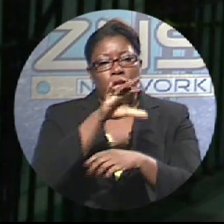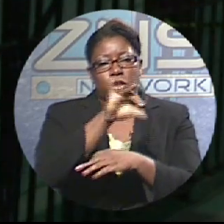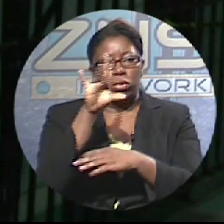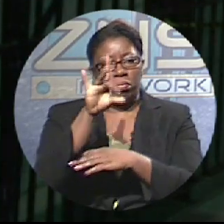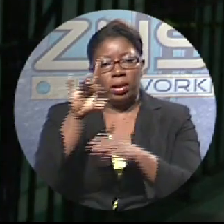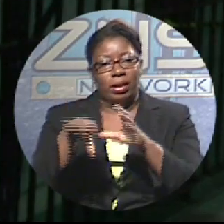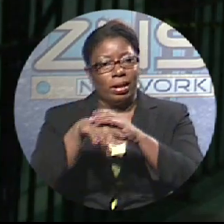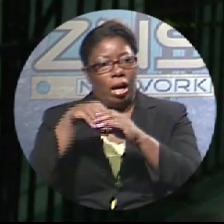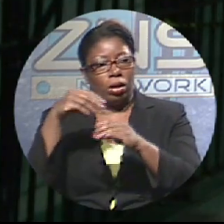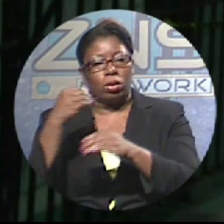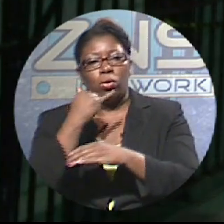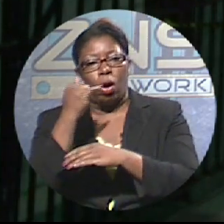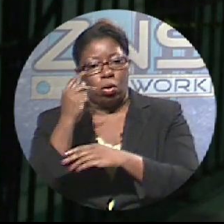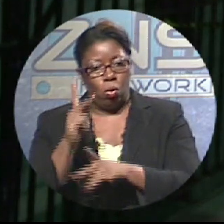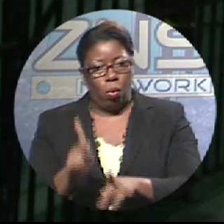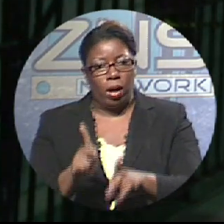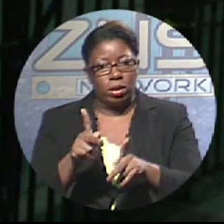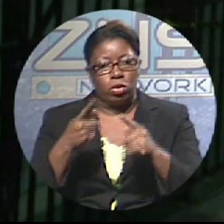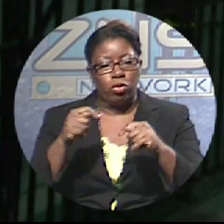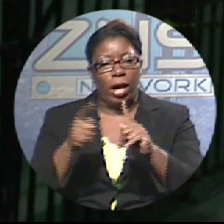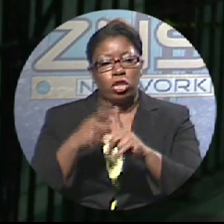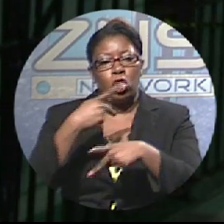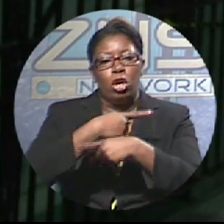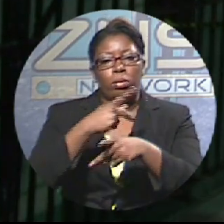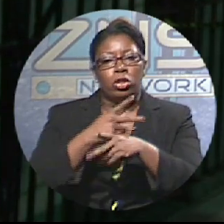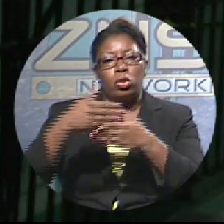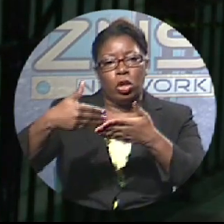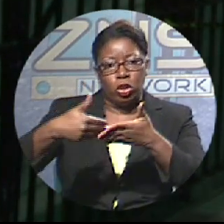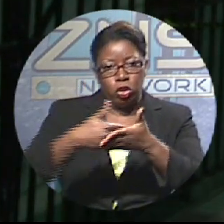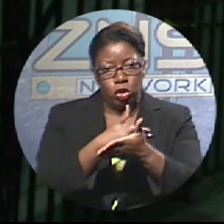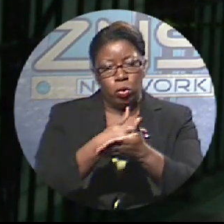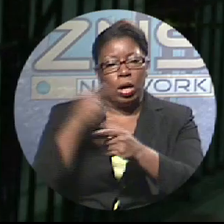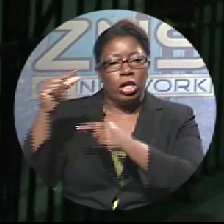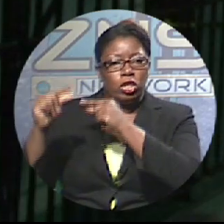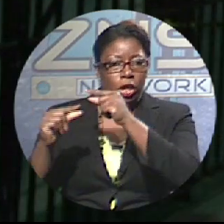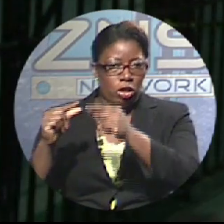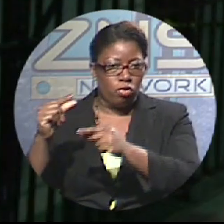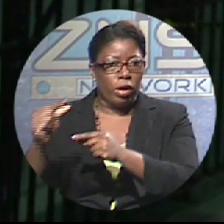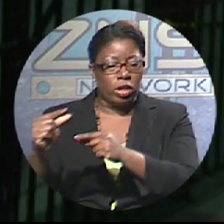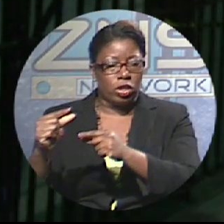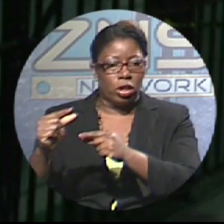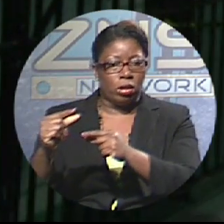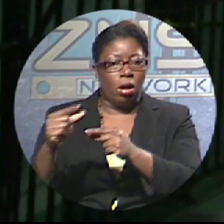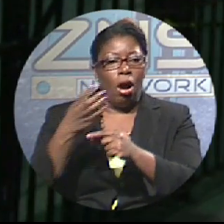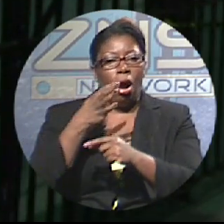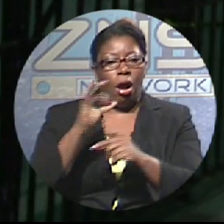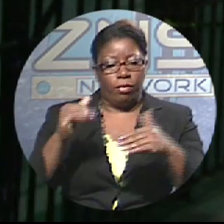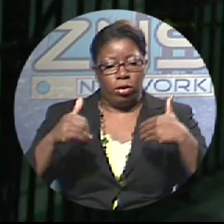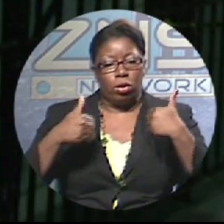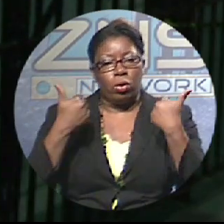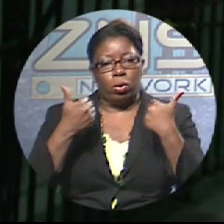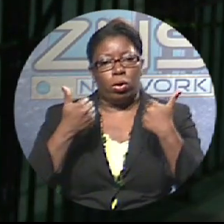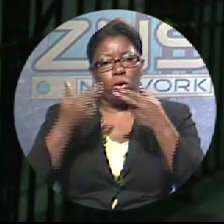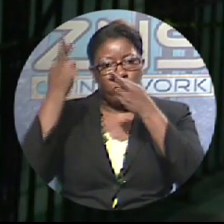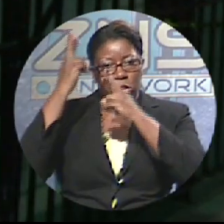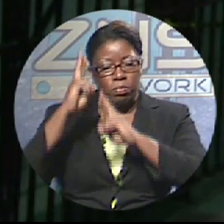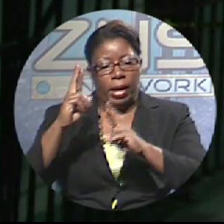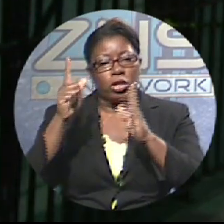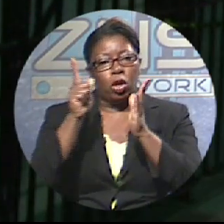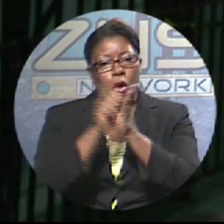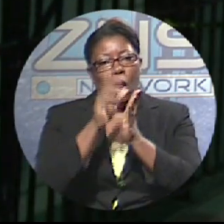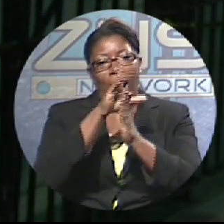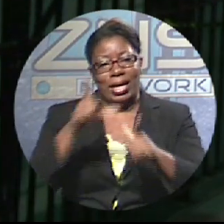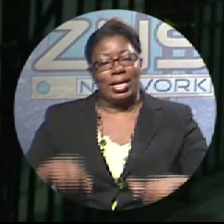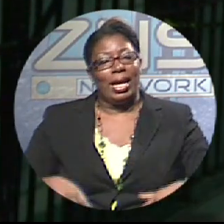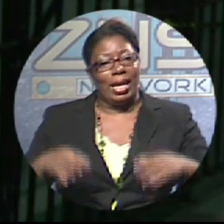of them, even as we try to produce a new generation of people who respect law and order and who respect life. That's